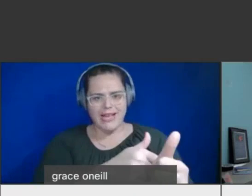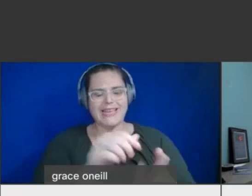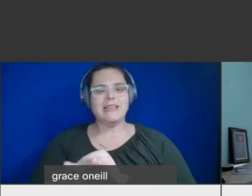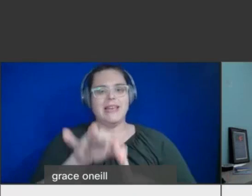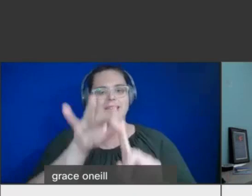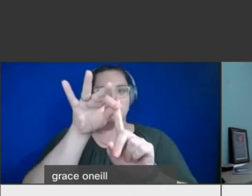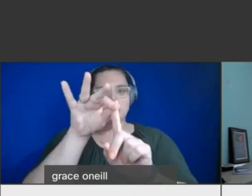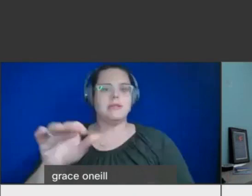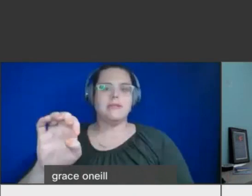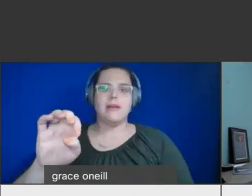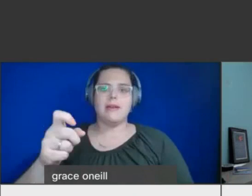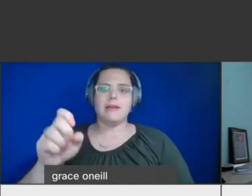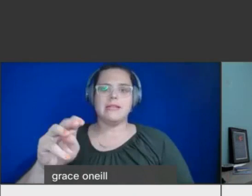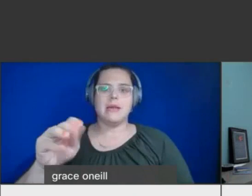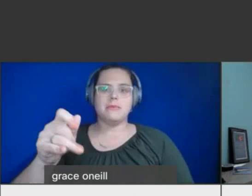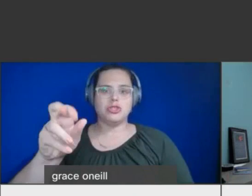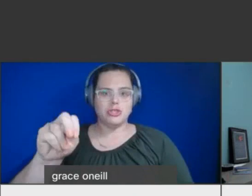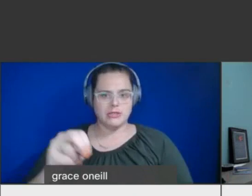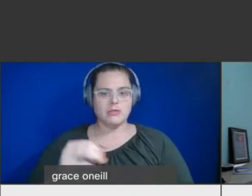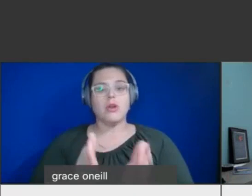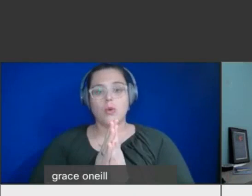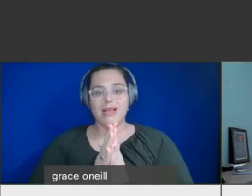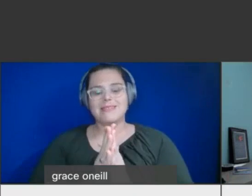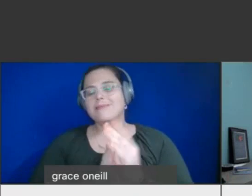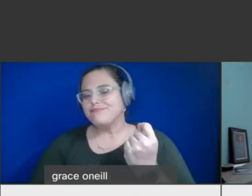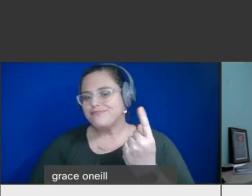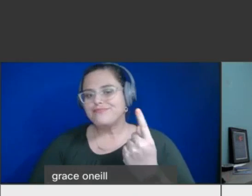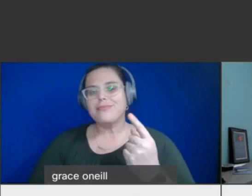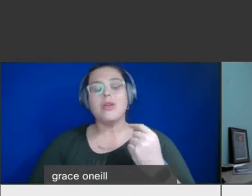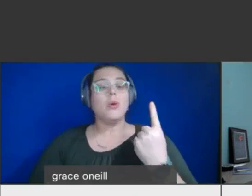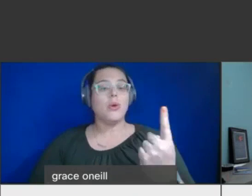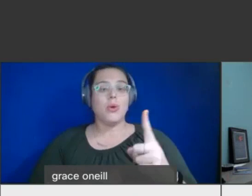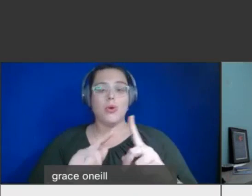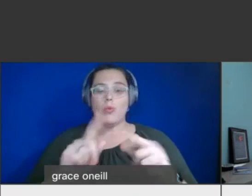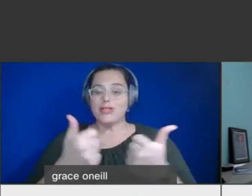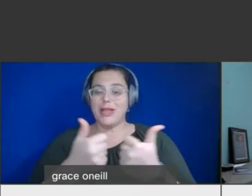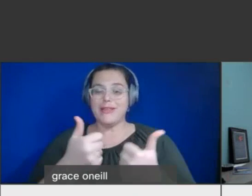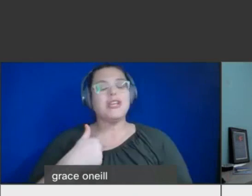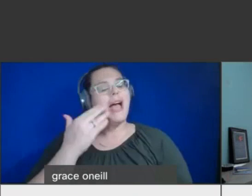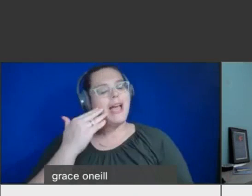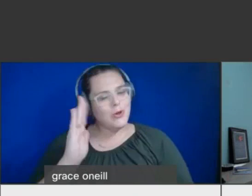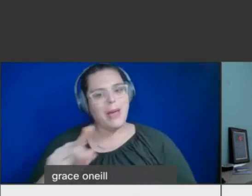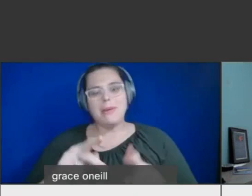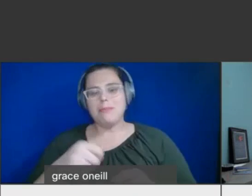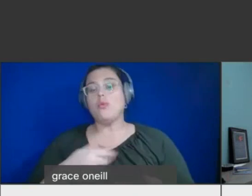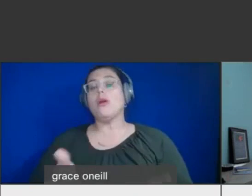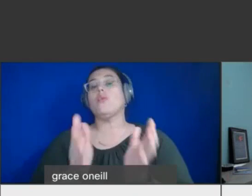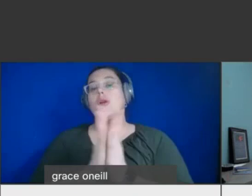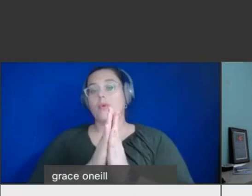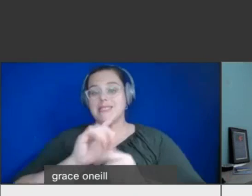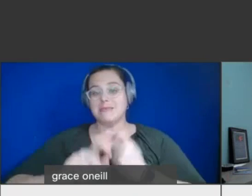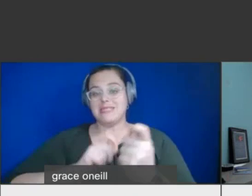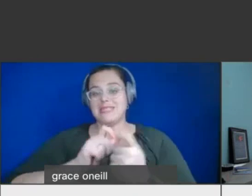exemption requests. One of the challenges, the ability, I know people have requested the ability to